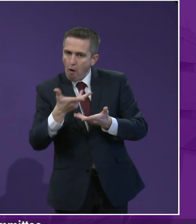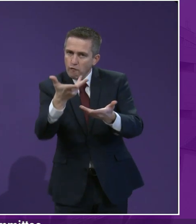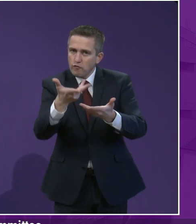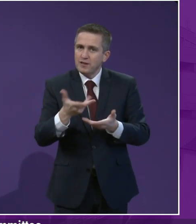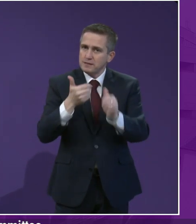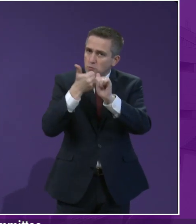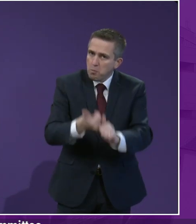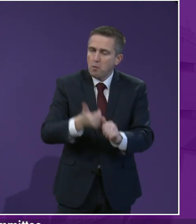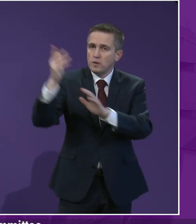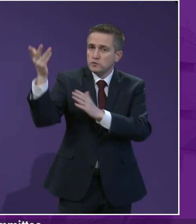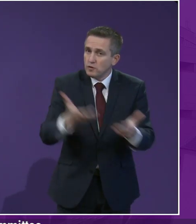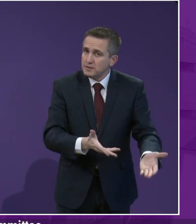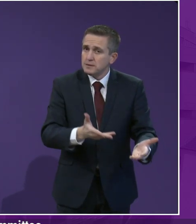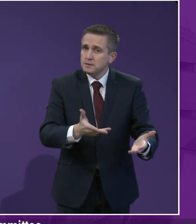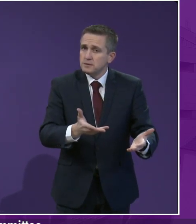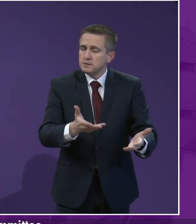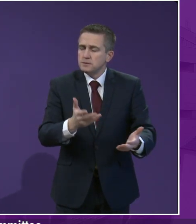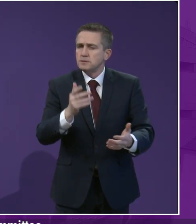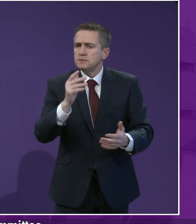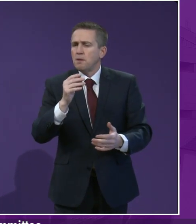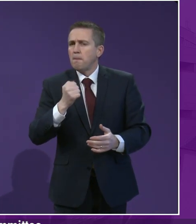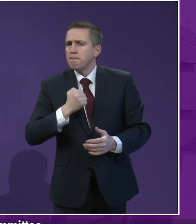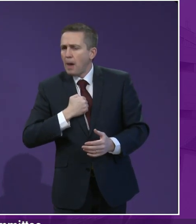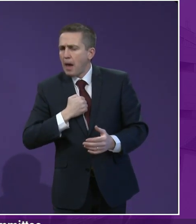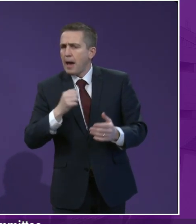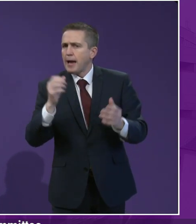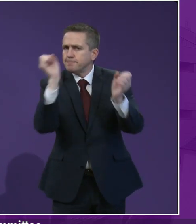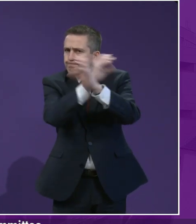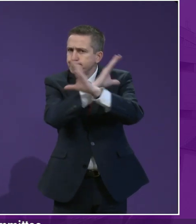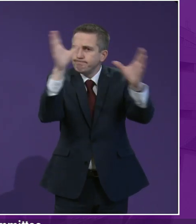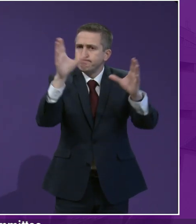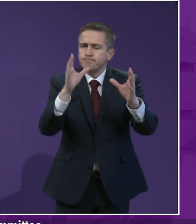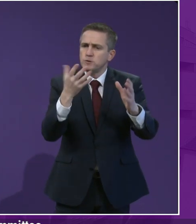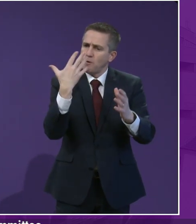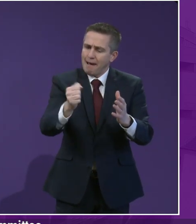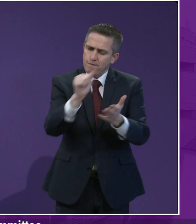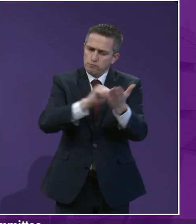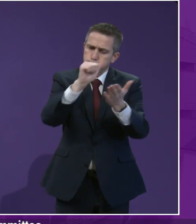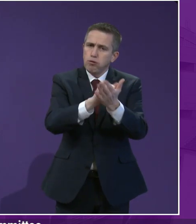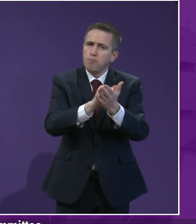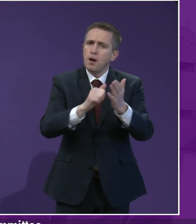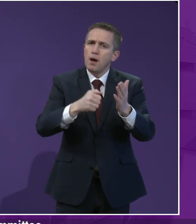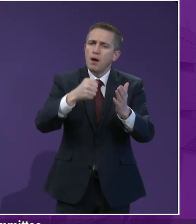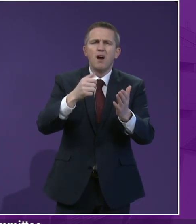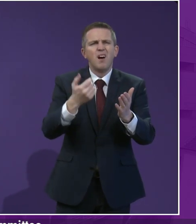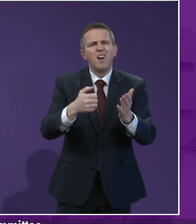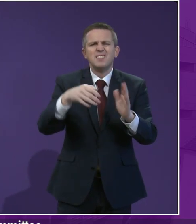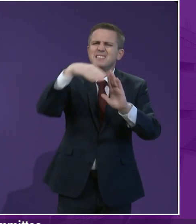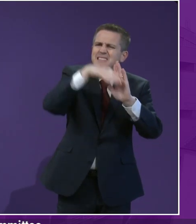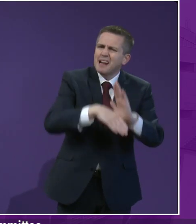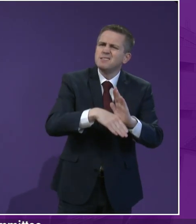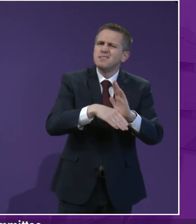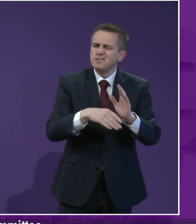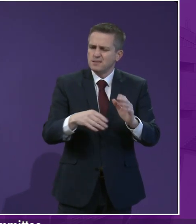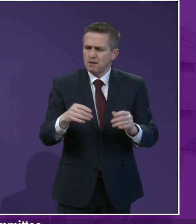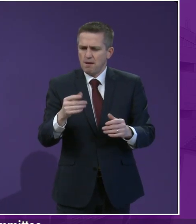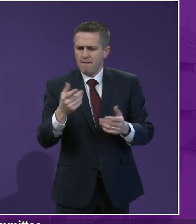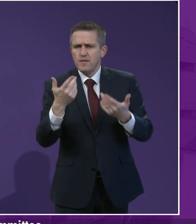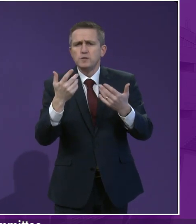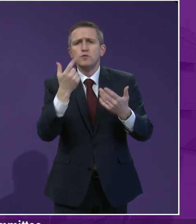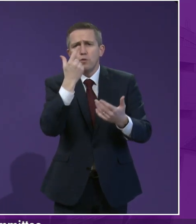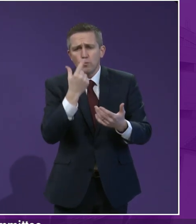at the moment, there's a lot of luck, depending on which higher education institution you attend, whether or not you get the same level of support as a